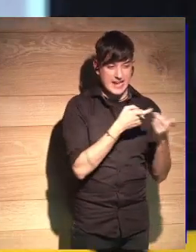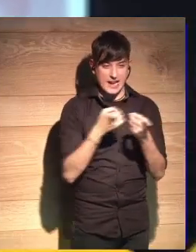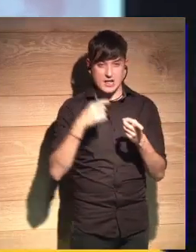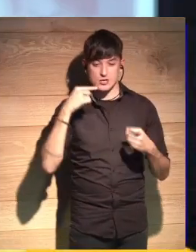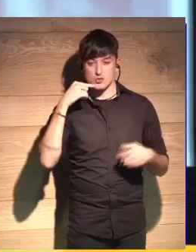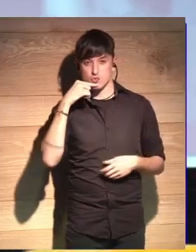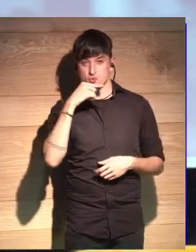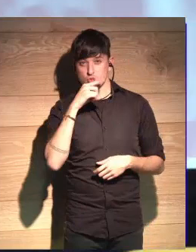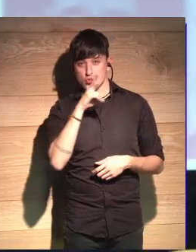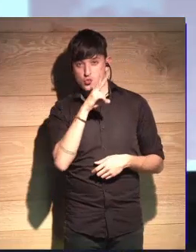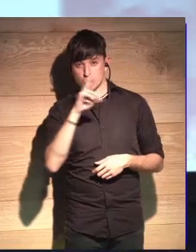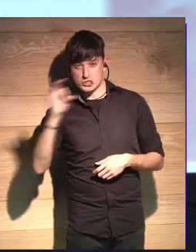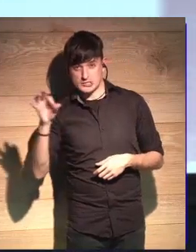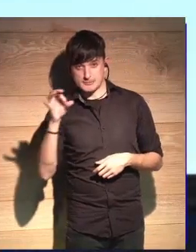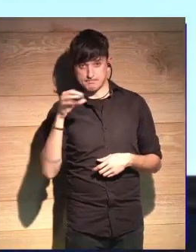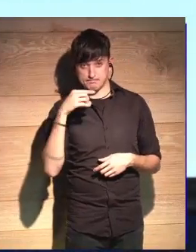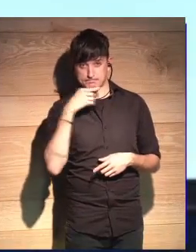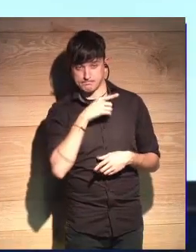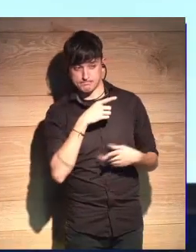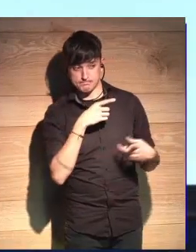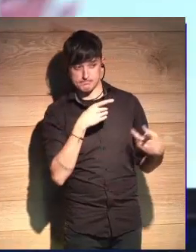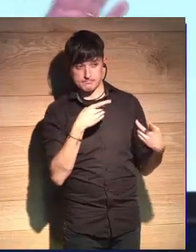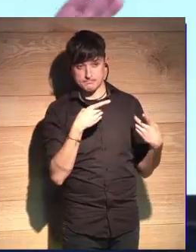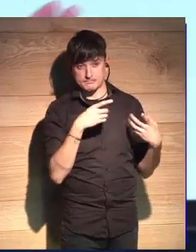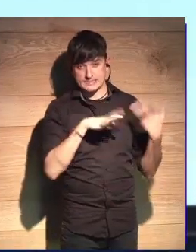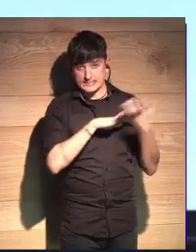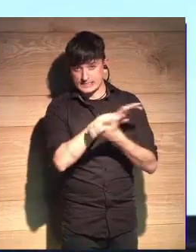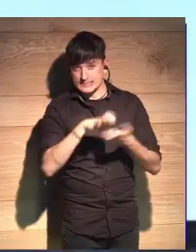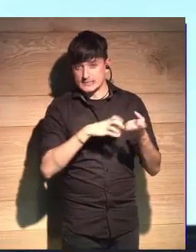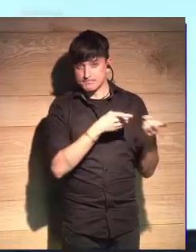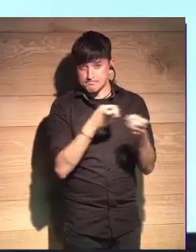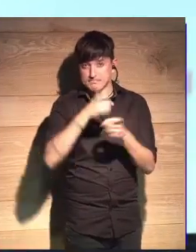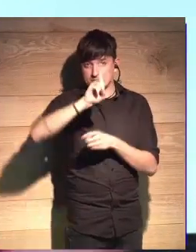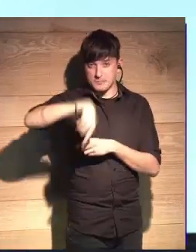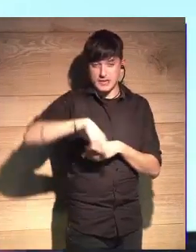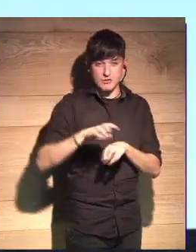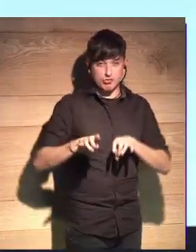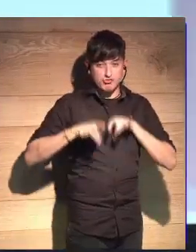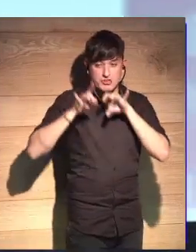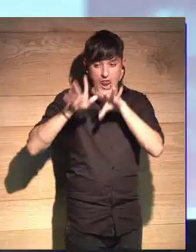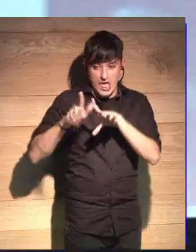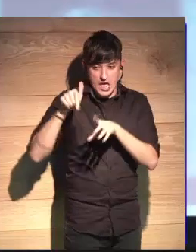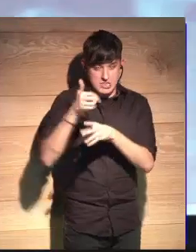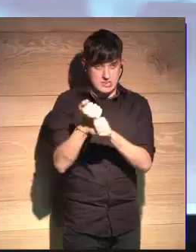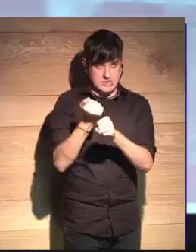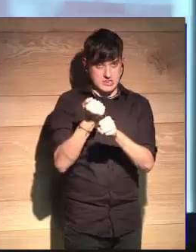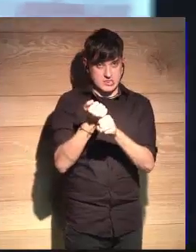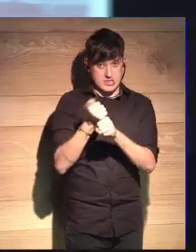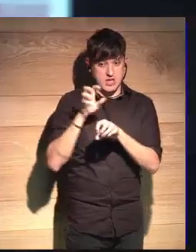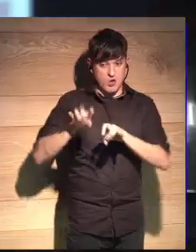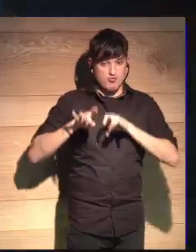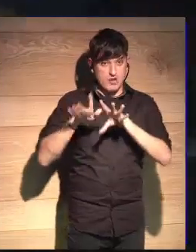been working in Australia since 1964, while Australia has slowly been changing its white